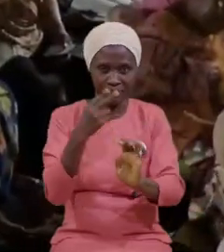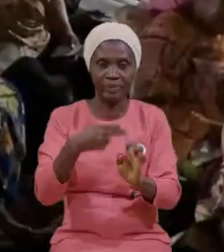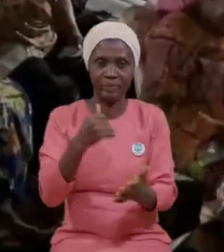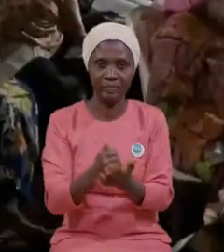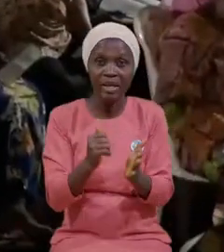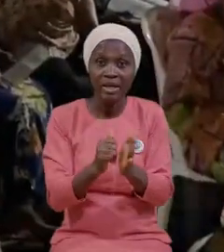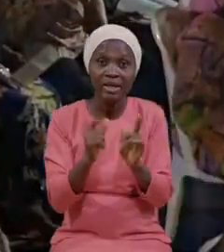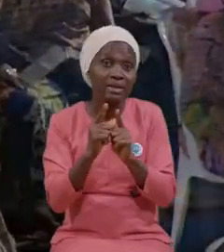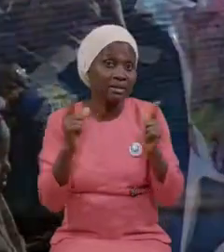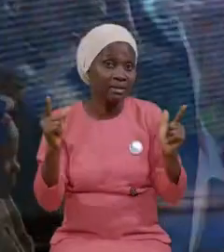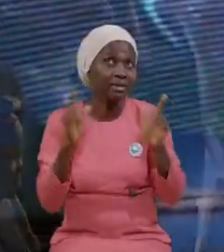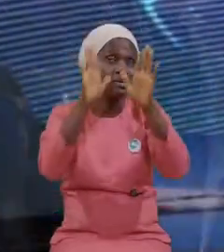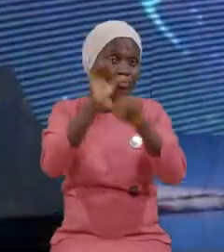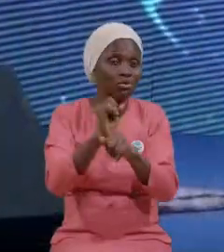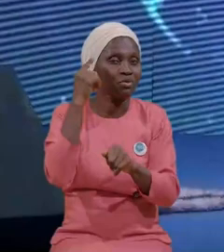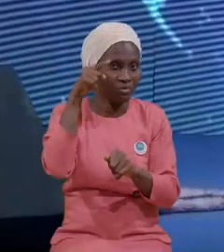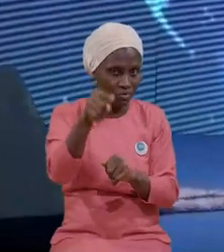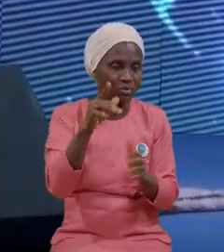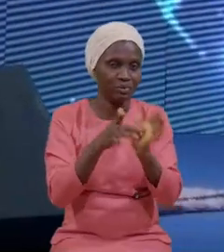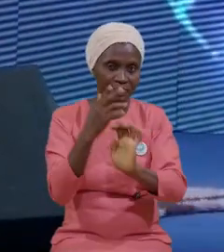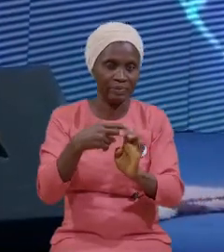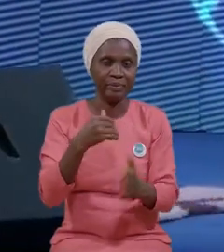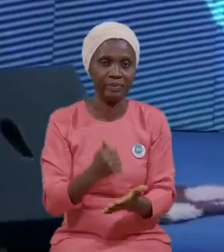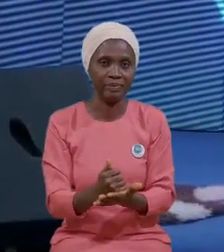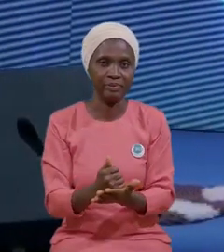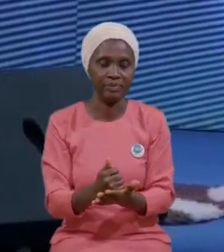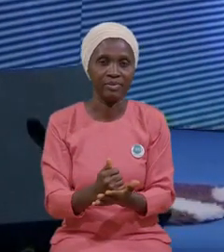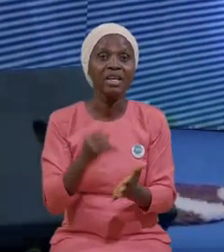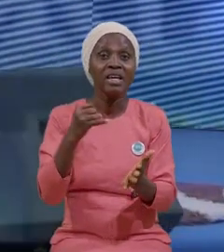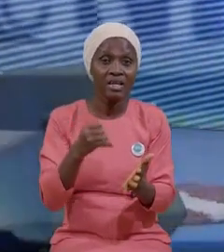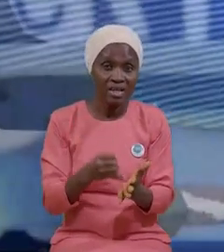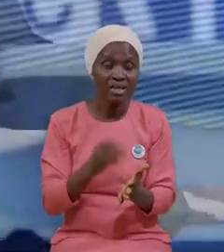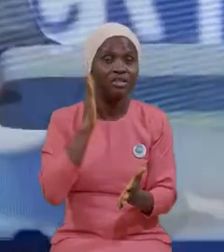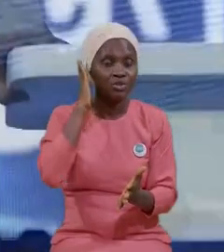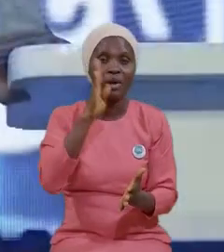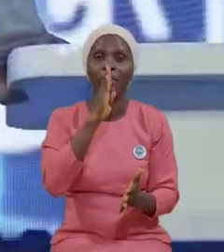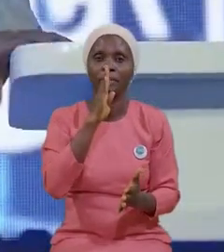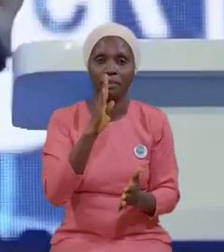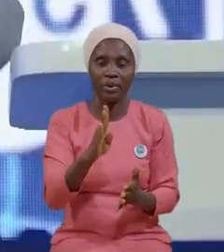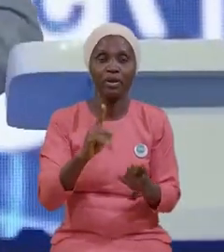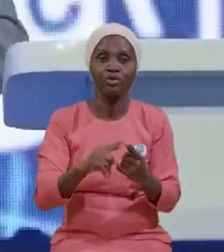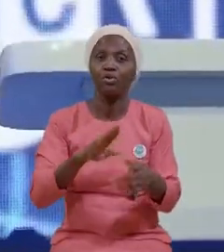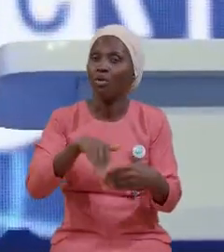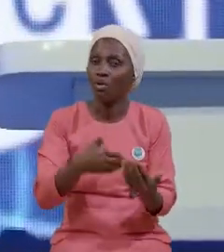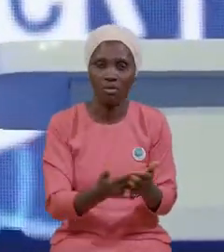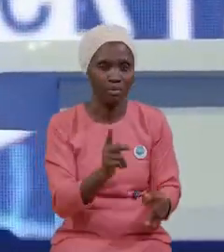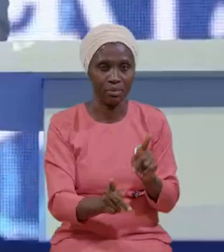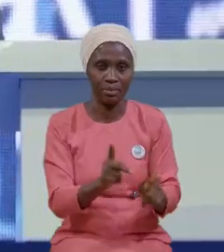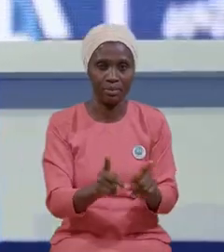great miracle is for you. It shall be for all